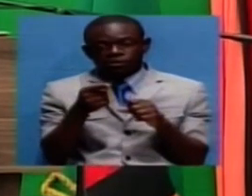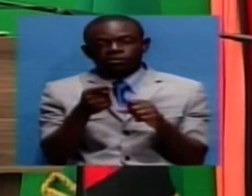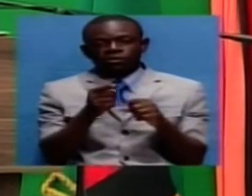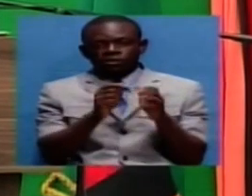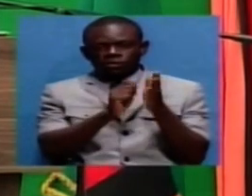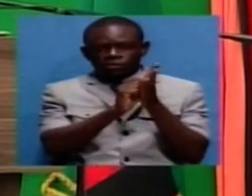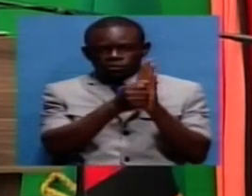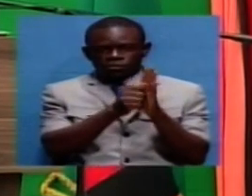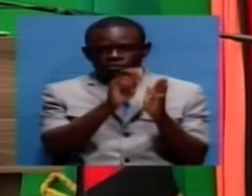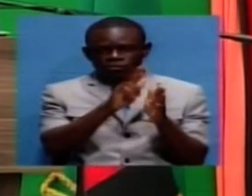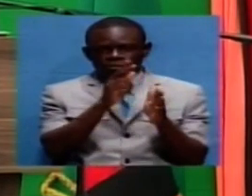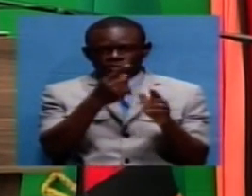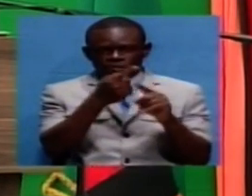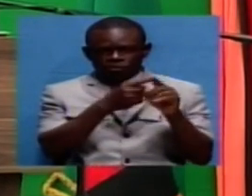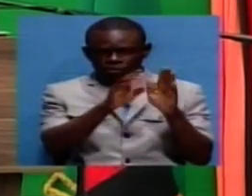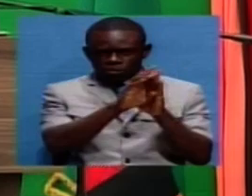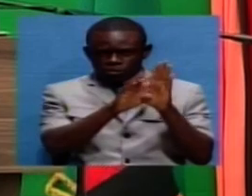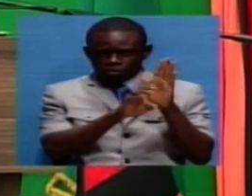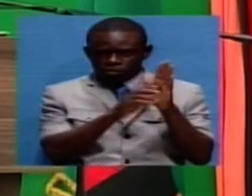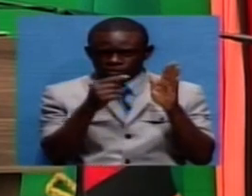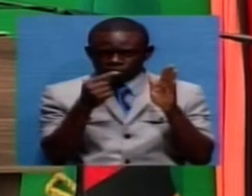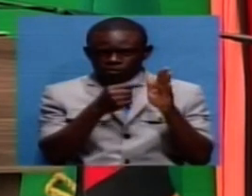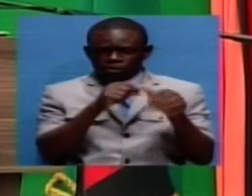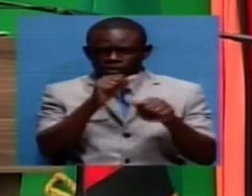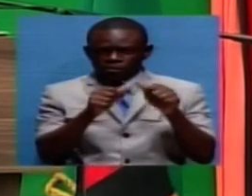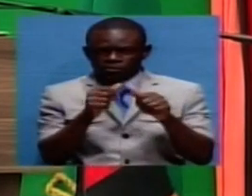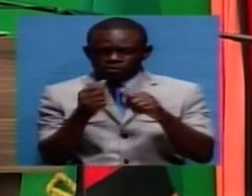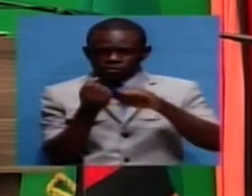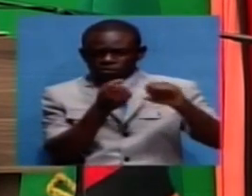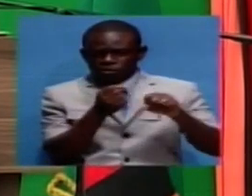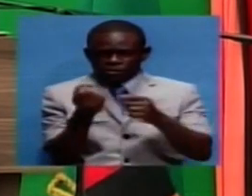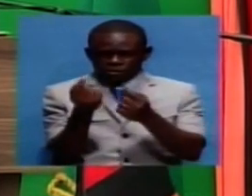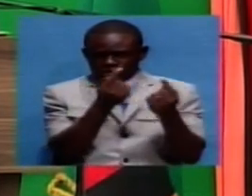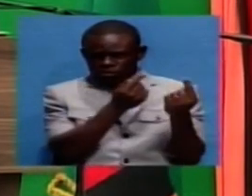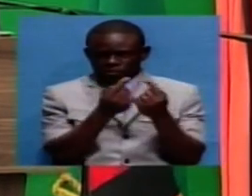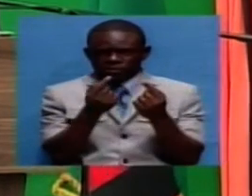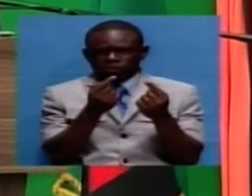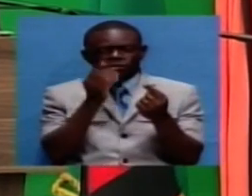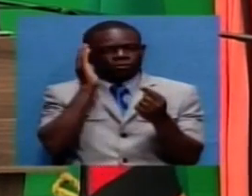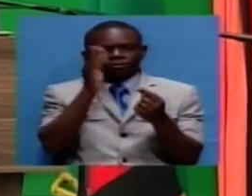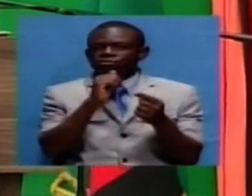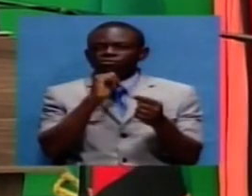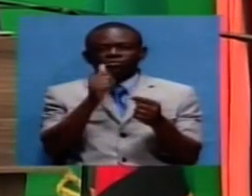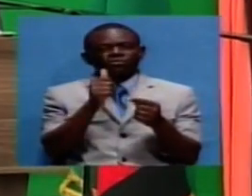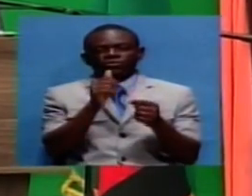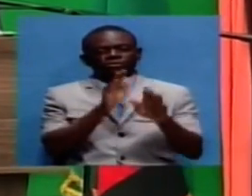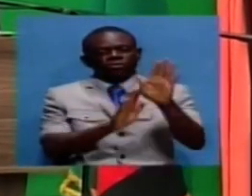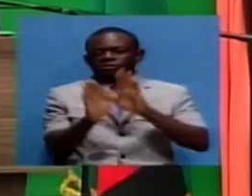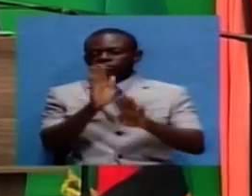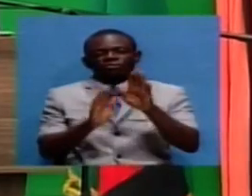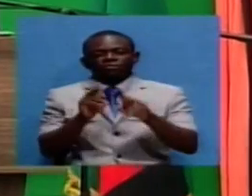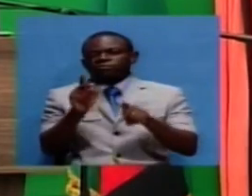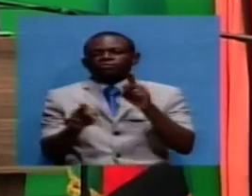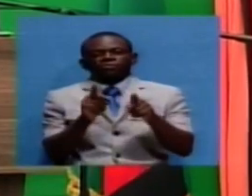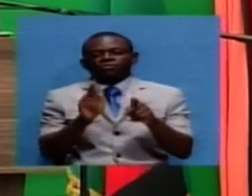31 of the Constitution to deal with the security situation is not aimed at harassing people or disrupting normal operations in